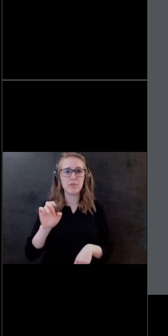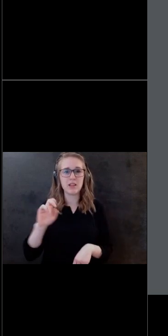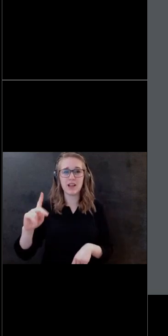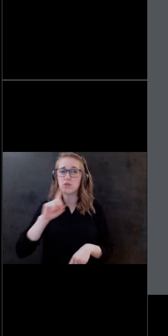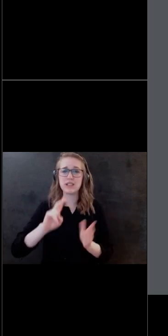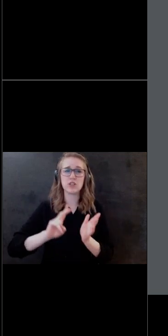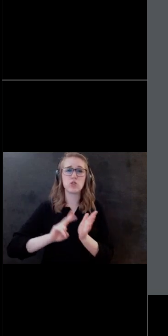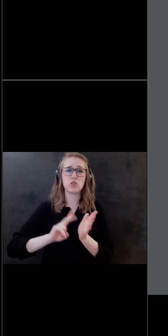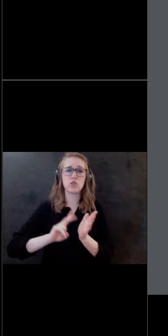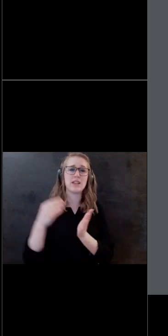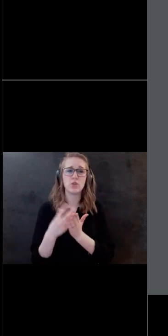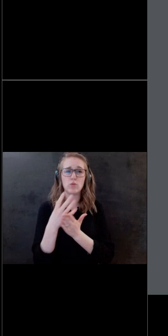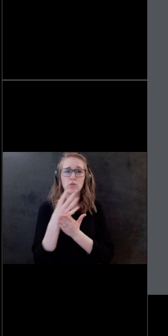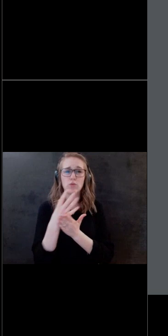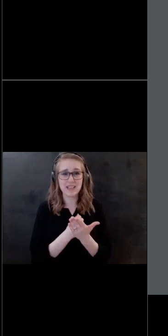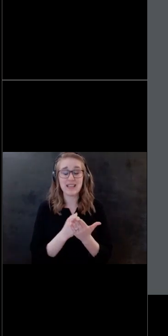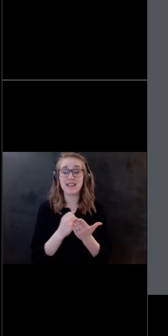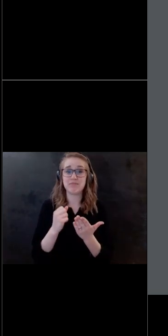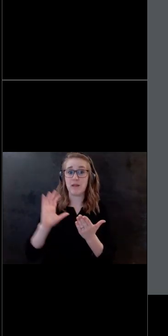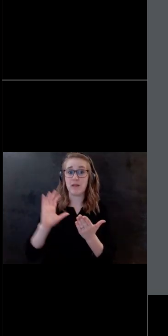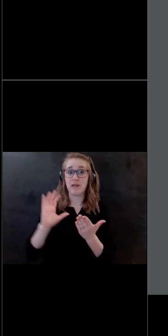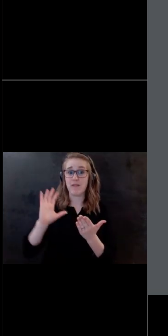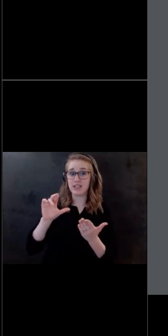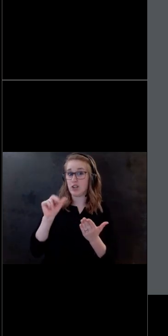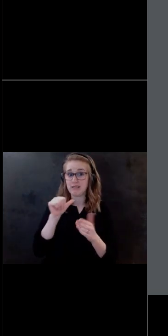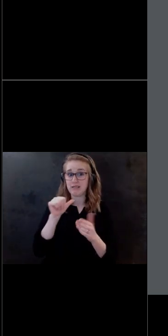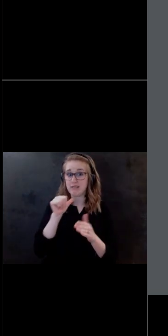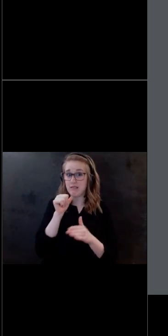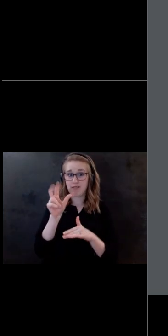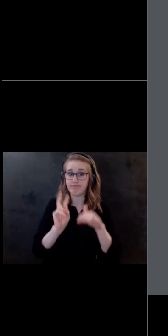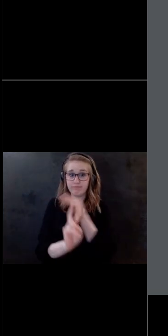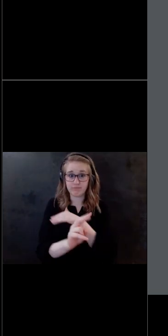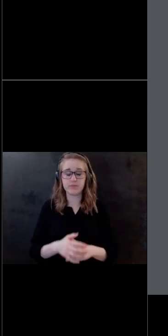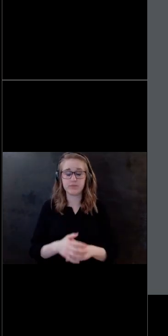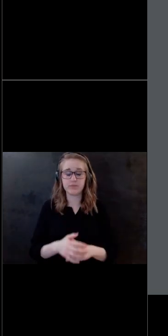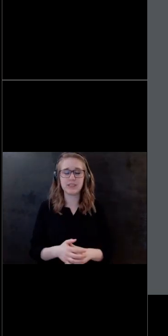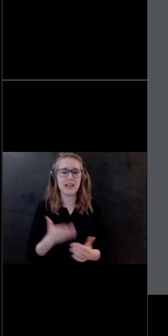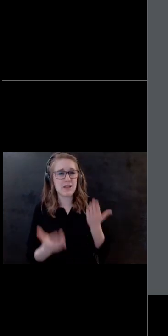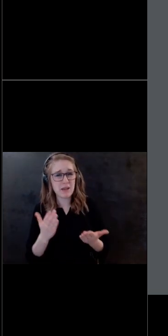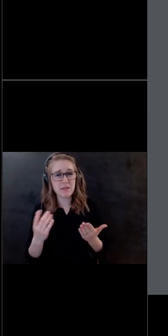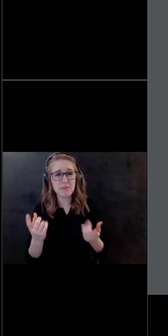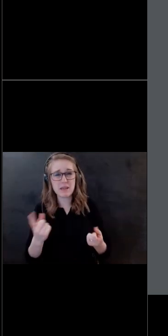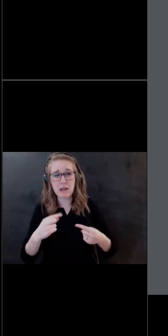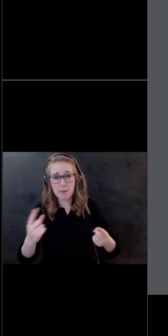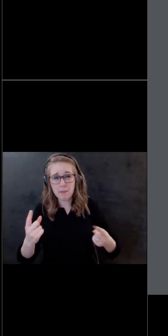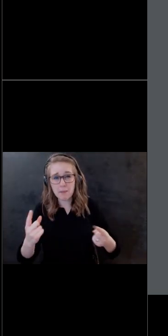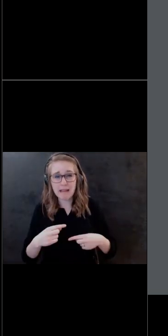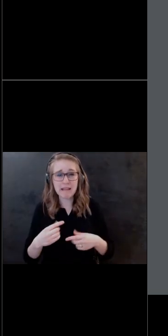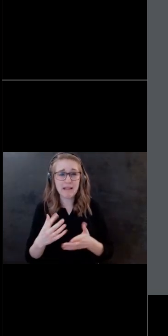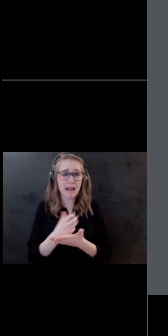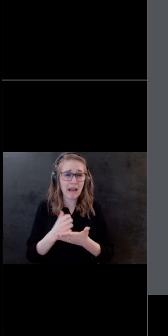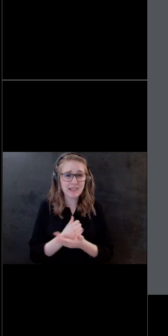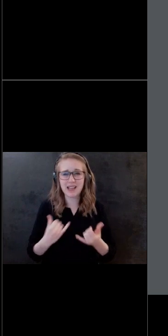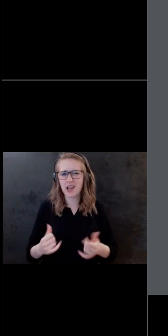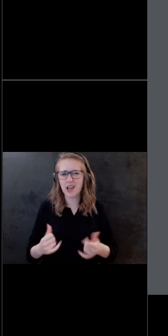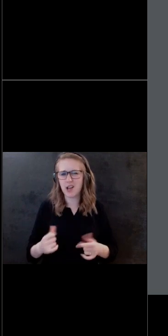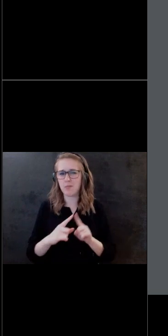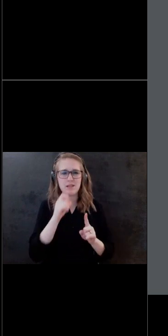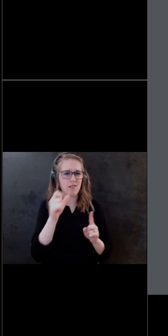the CRA could ever have hoped for by now. It might have been coming in now, but it likely would not have